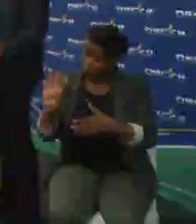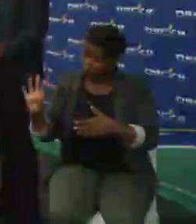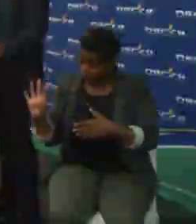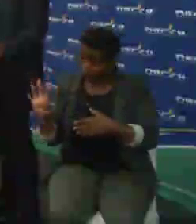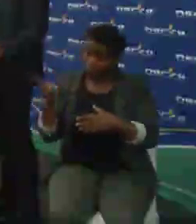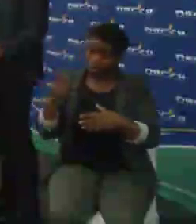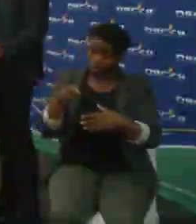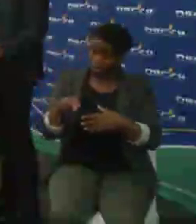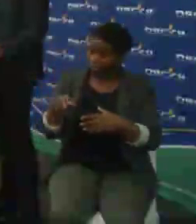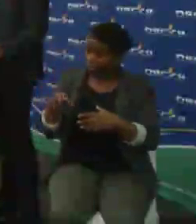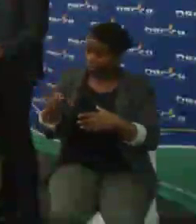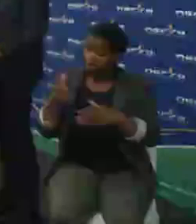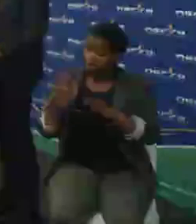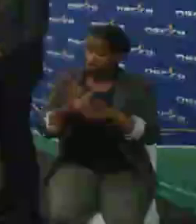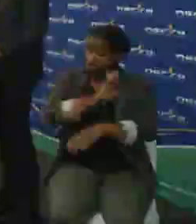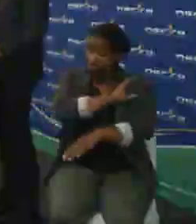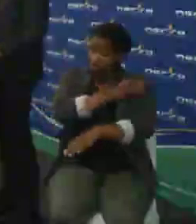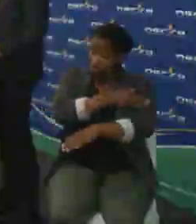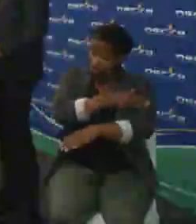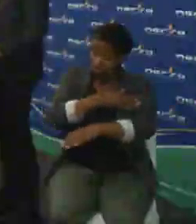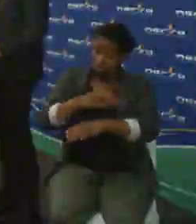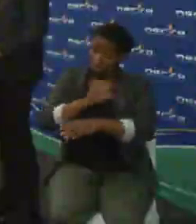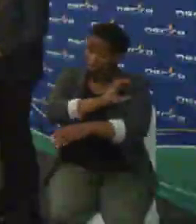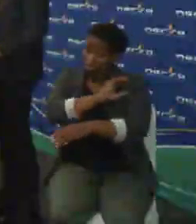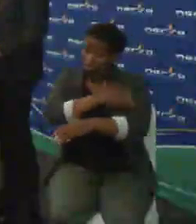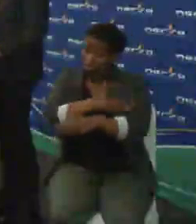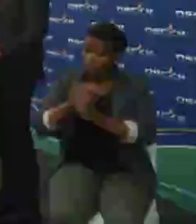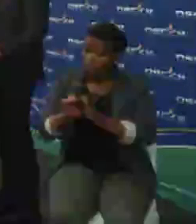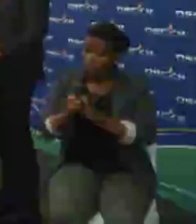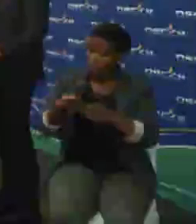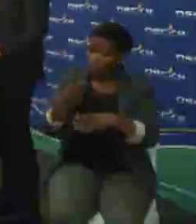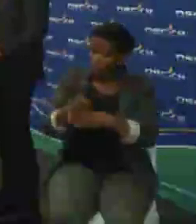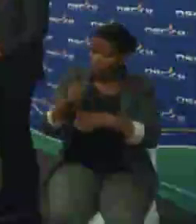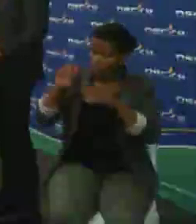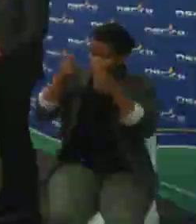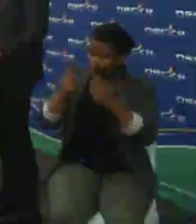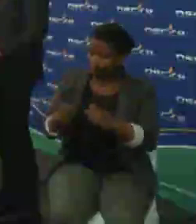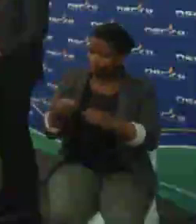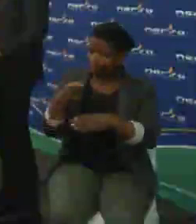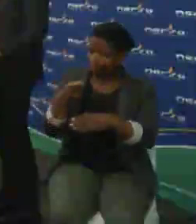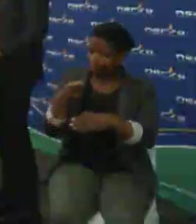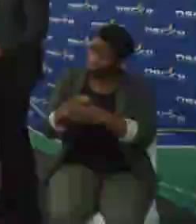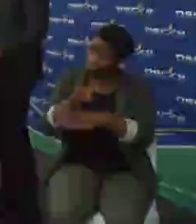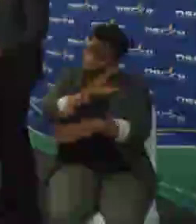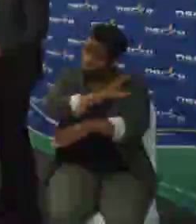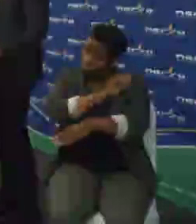incumbent upon the Minister of Energy to mandate the purchase of electricity. Crucially, the Minister is